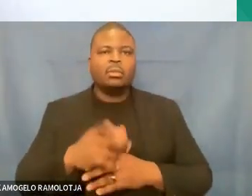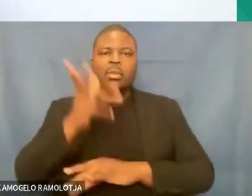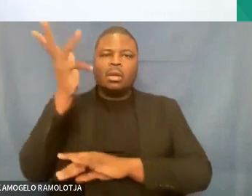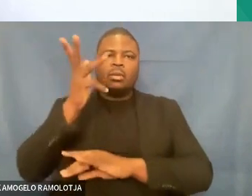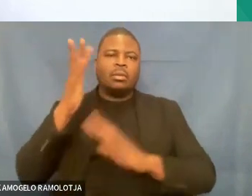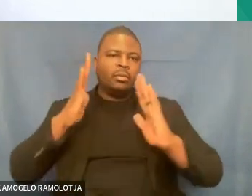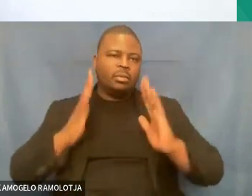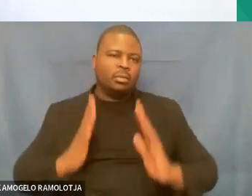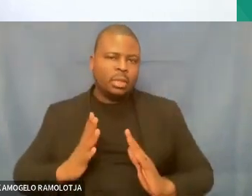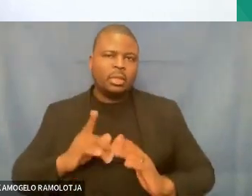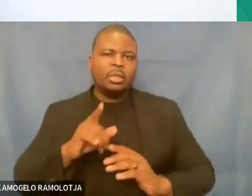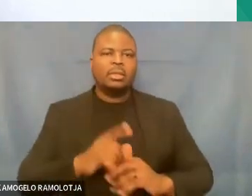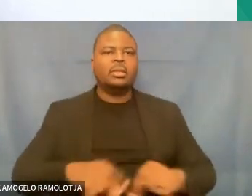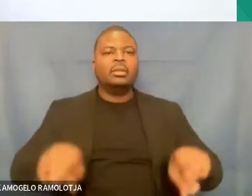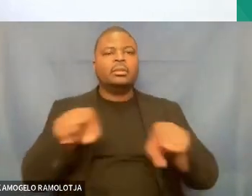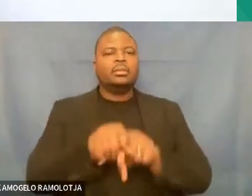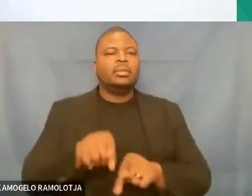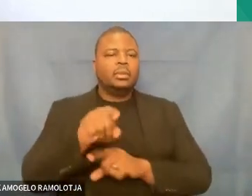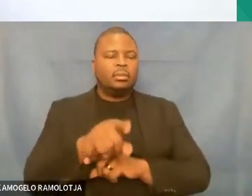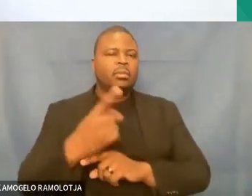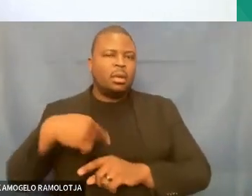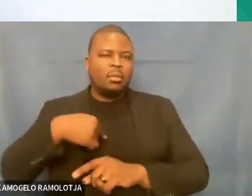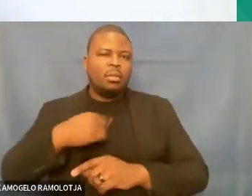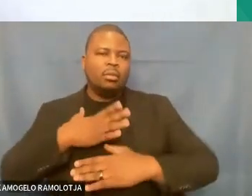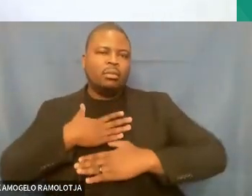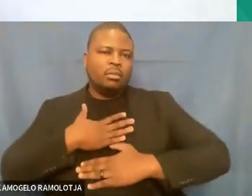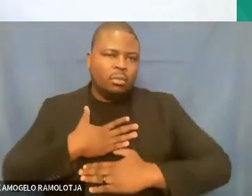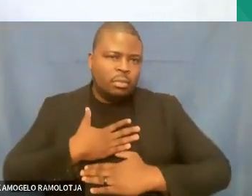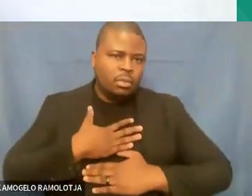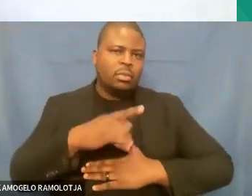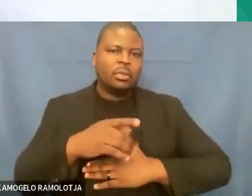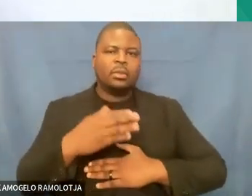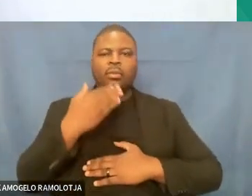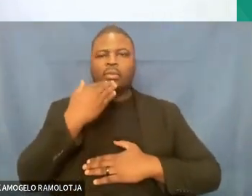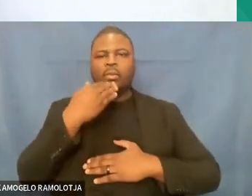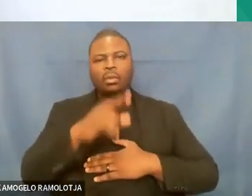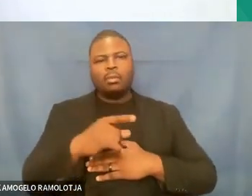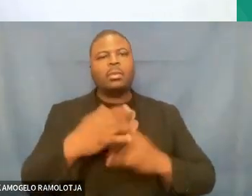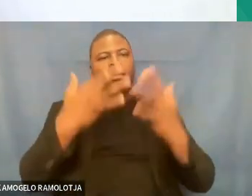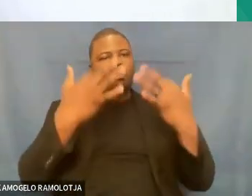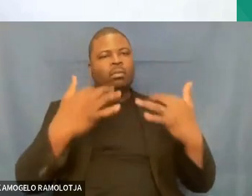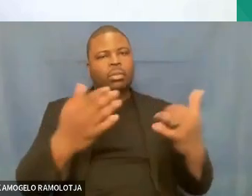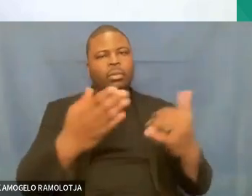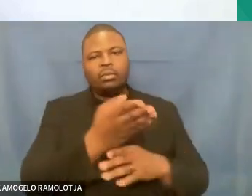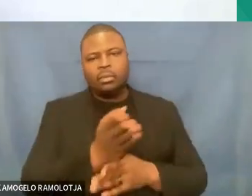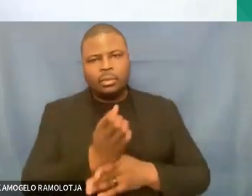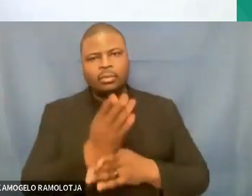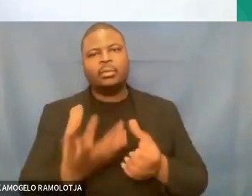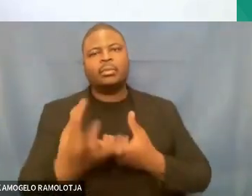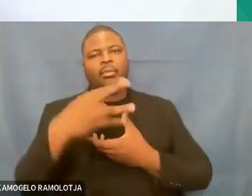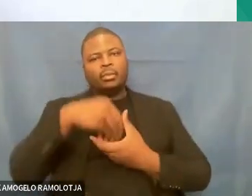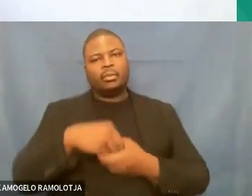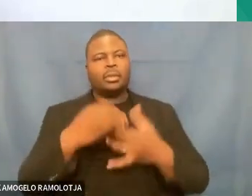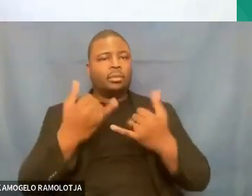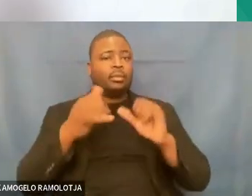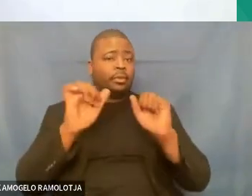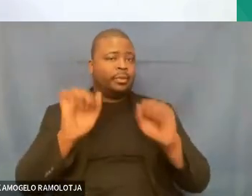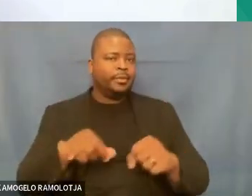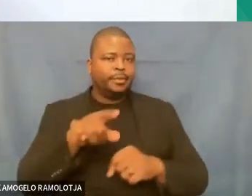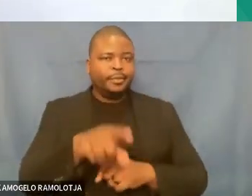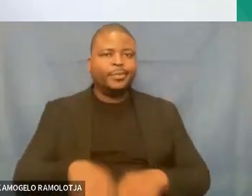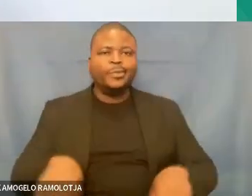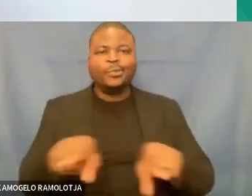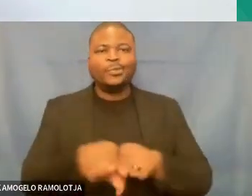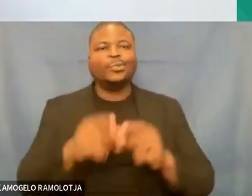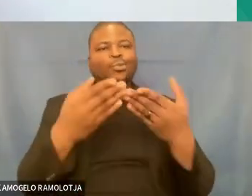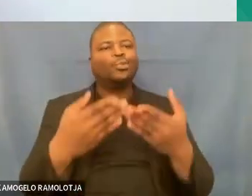speakers, but also I want to extend the appreciation to you, the attendees, for being on board and, being